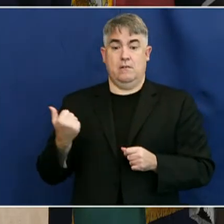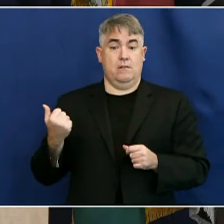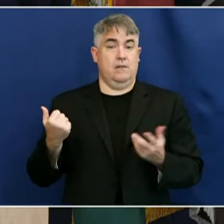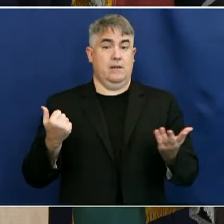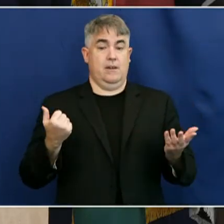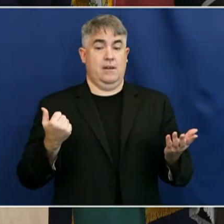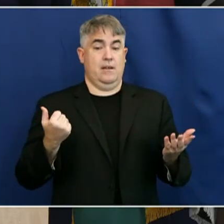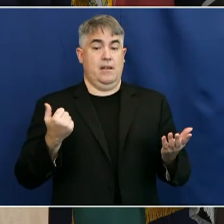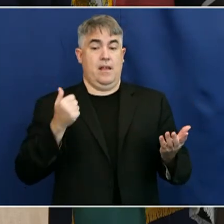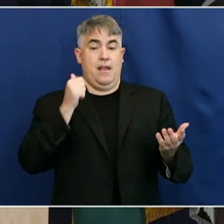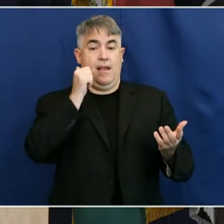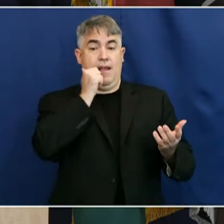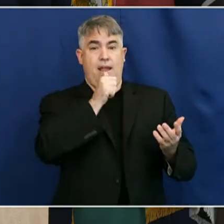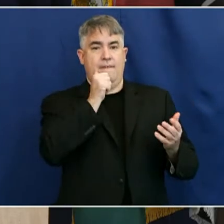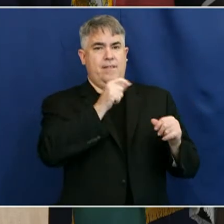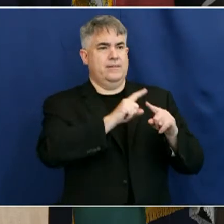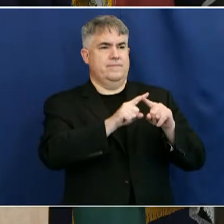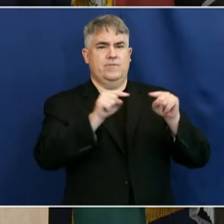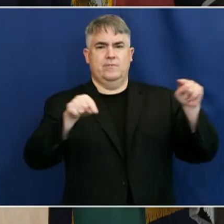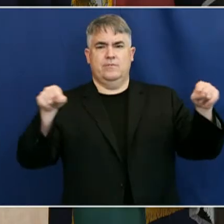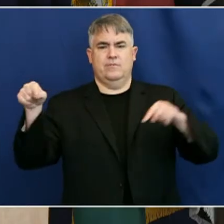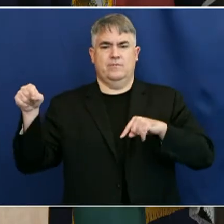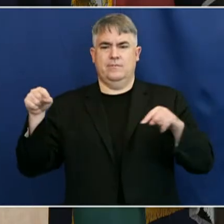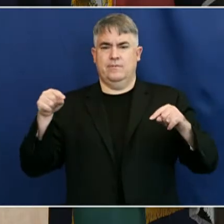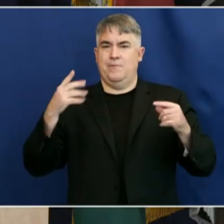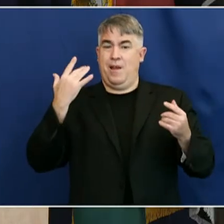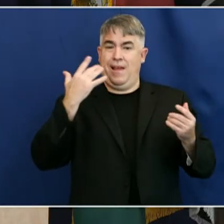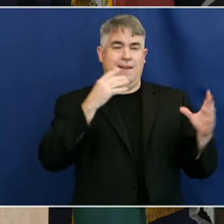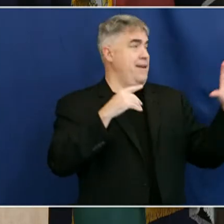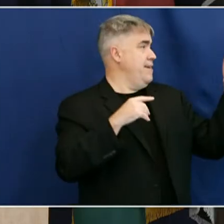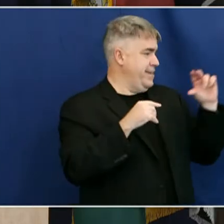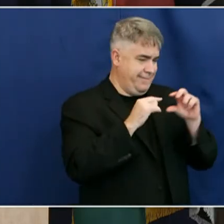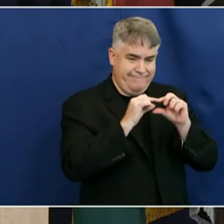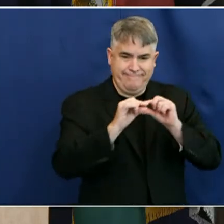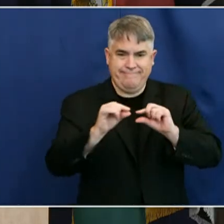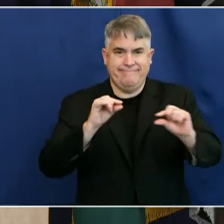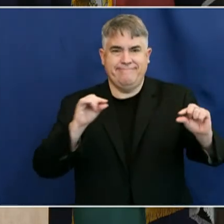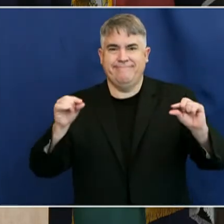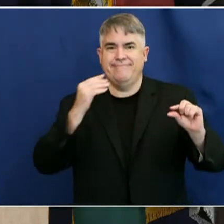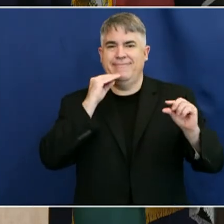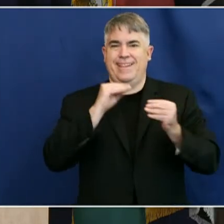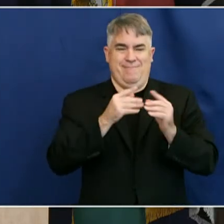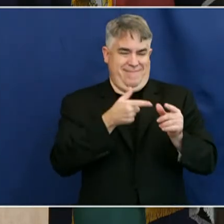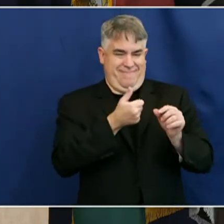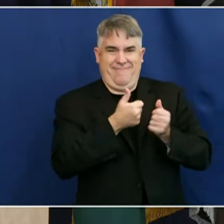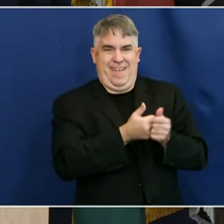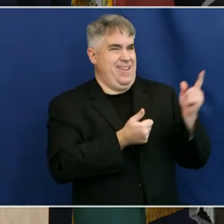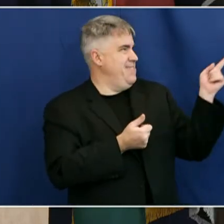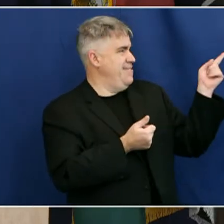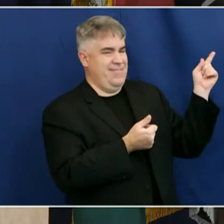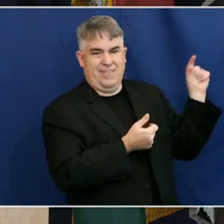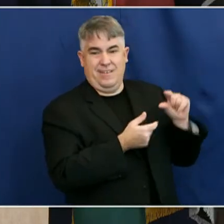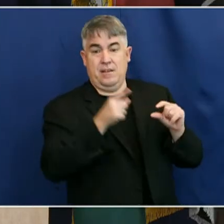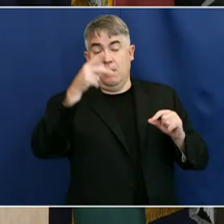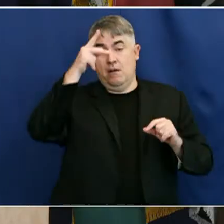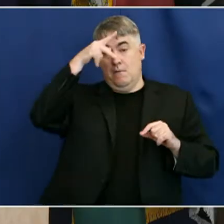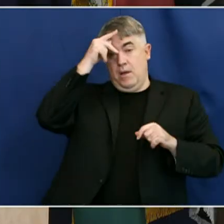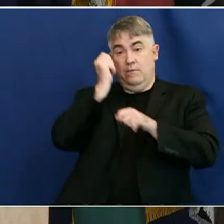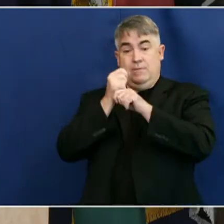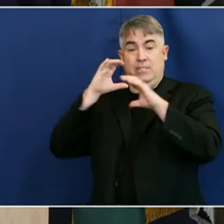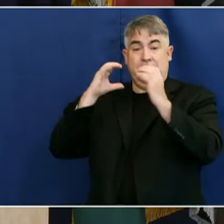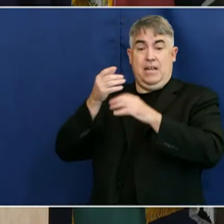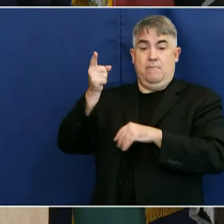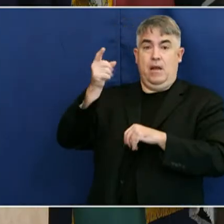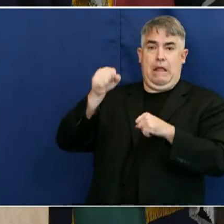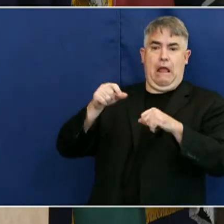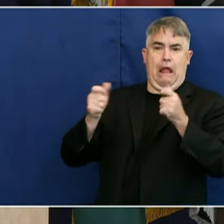day by day depending upon availability and supply of vaccines. We know Petco and some of the others can do up to 5,000 per